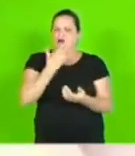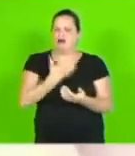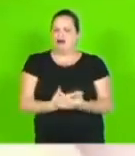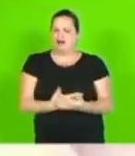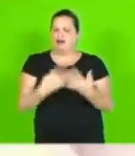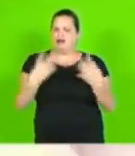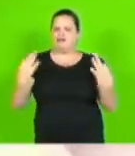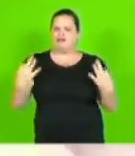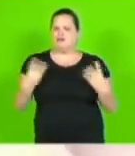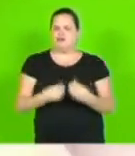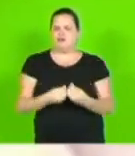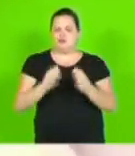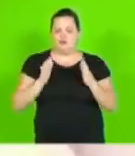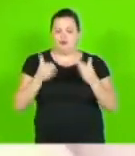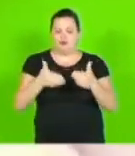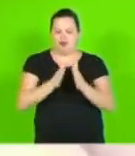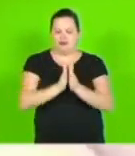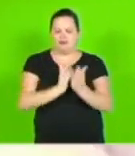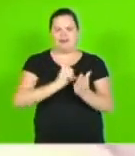And